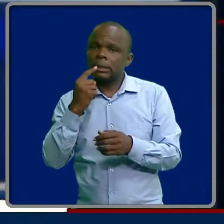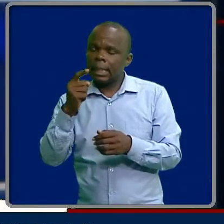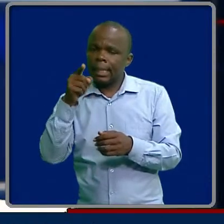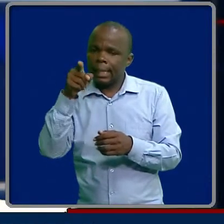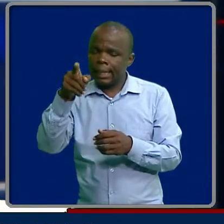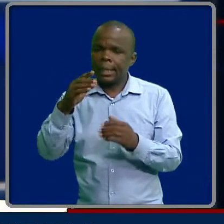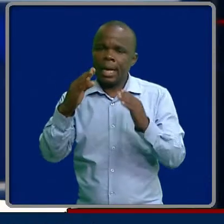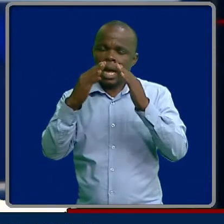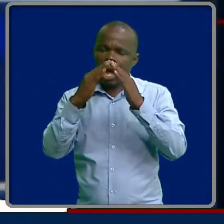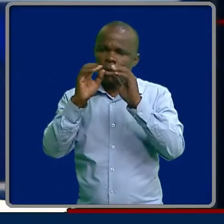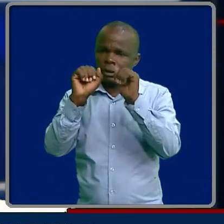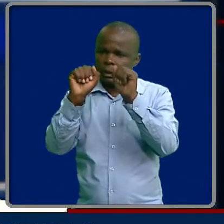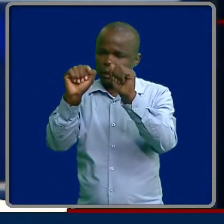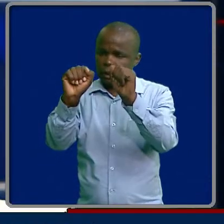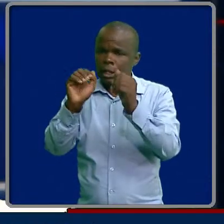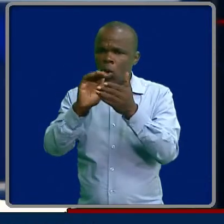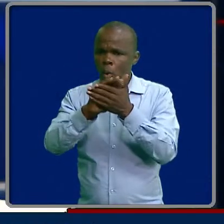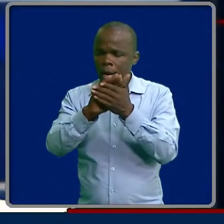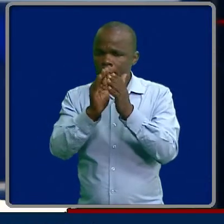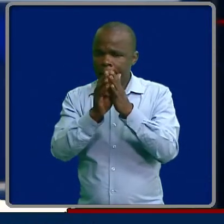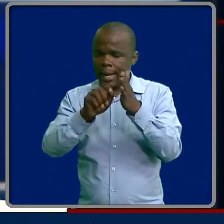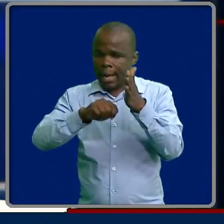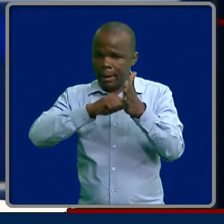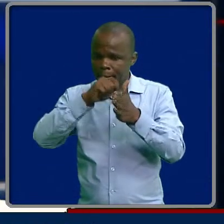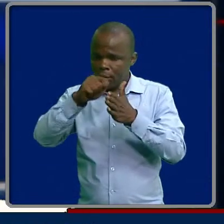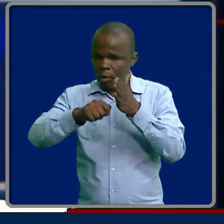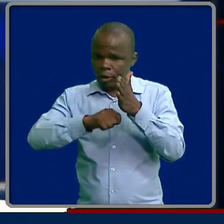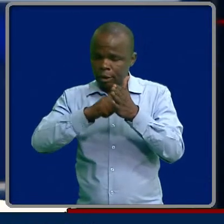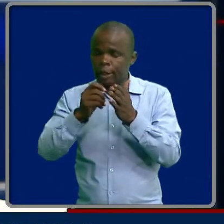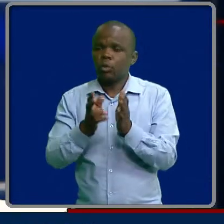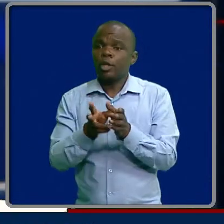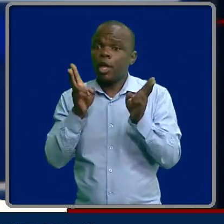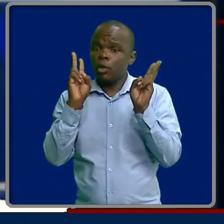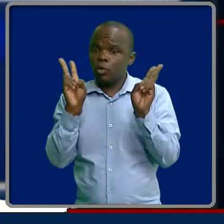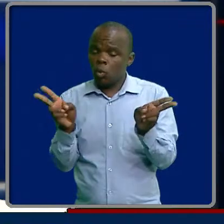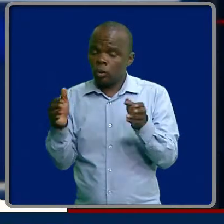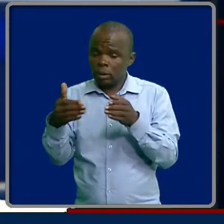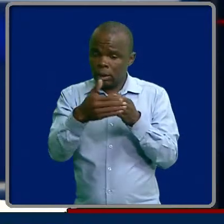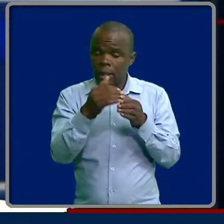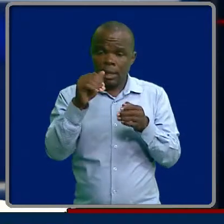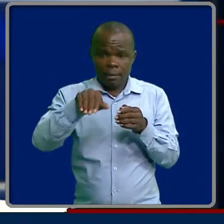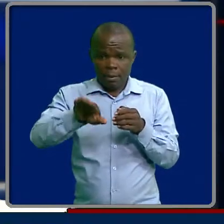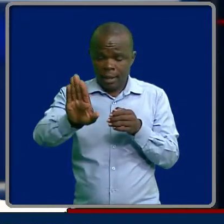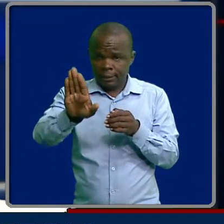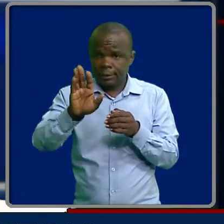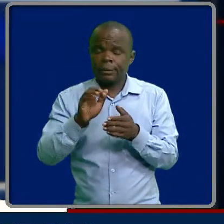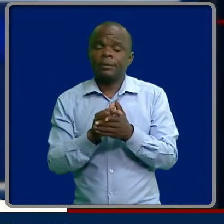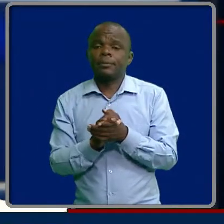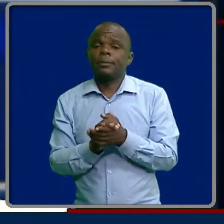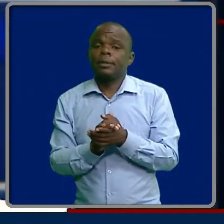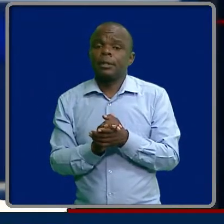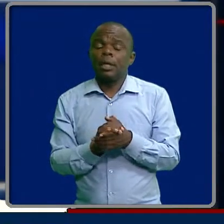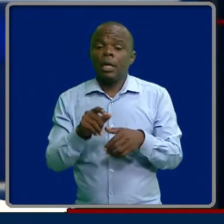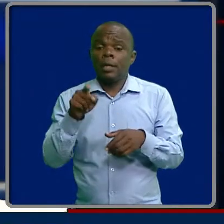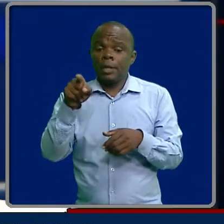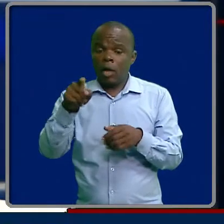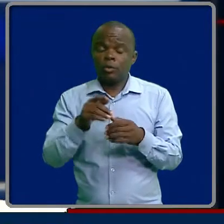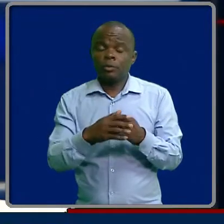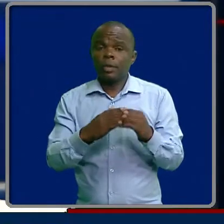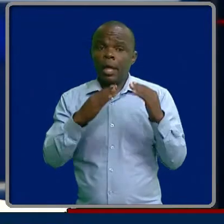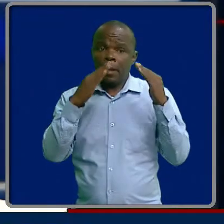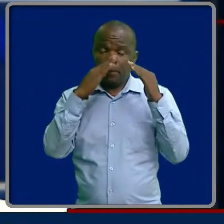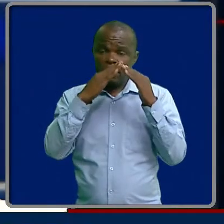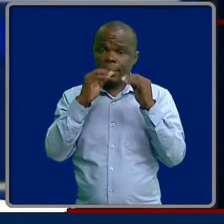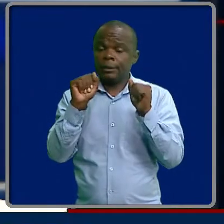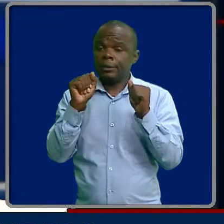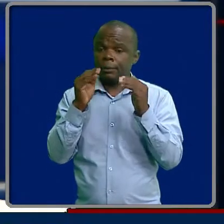unit to be fully responsible for the national parks in the country. The Principal Secretary revealed this when appearing before the Public Accounts